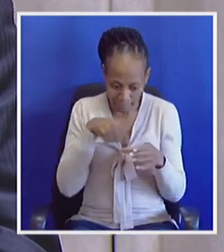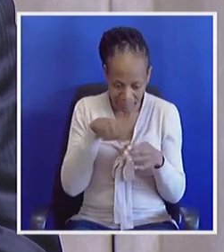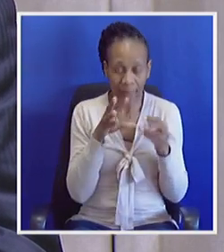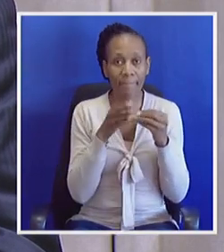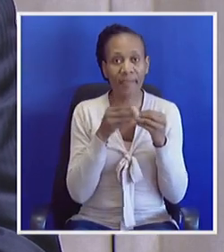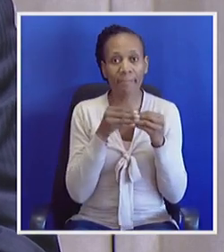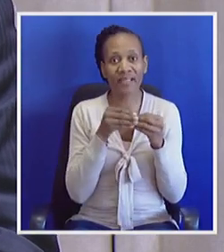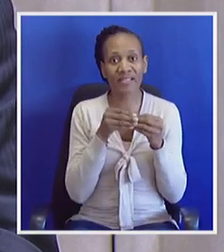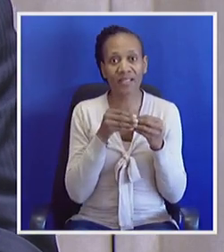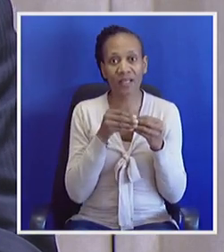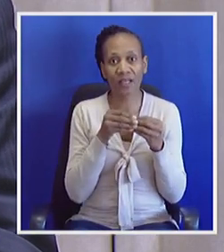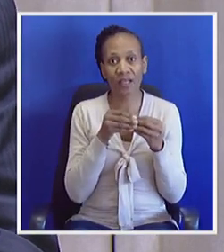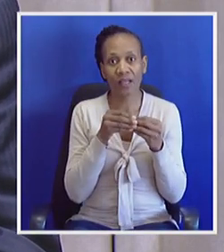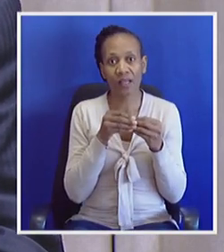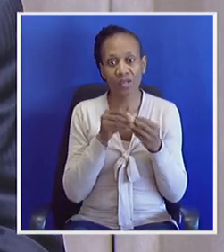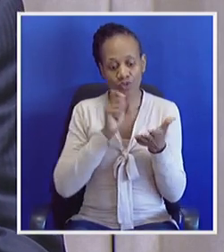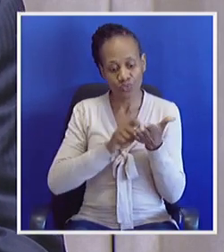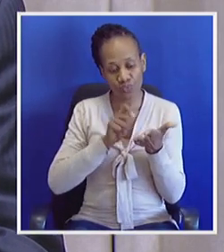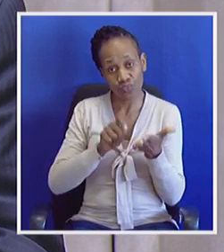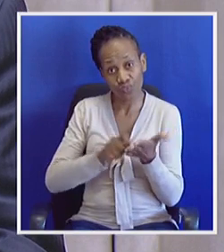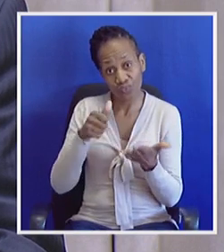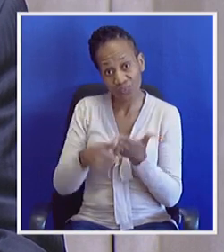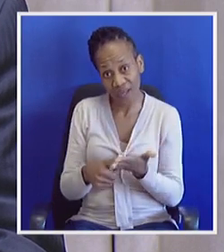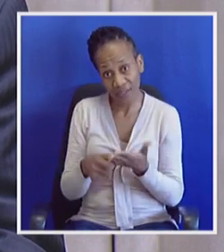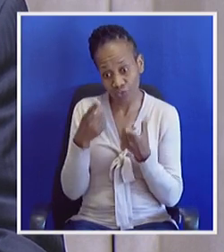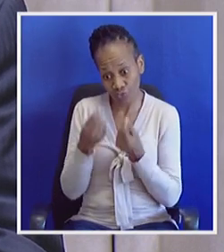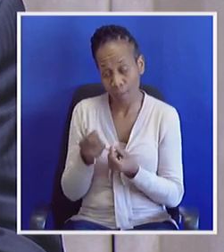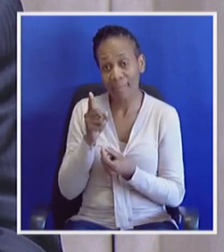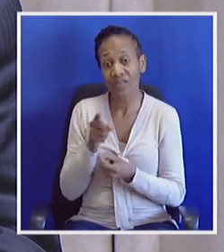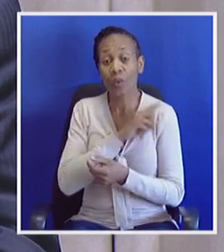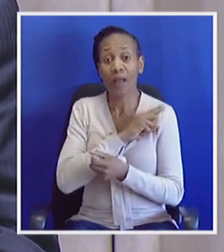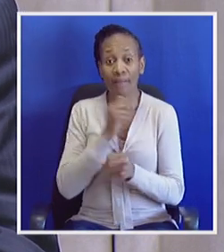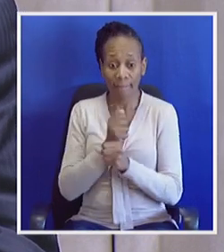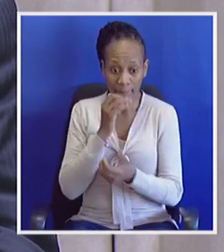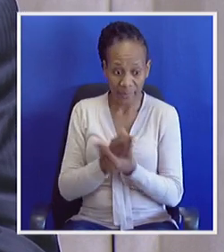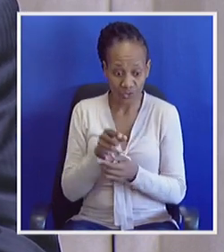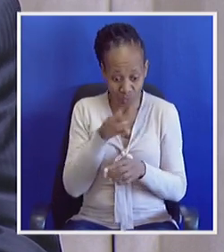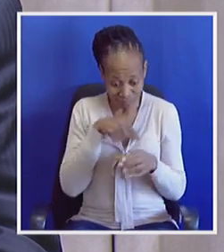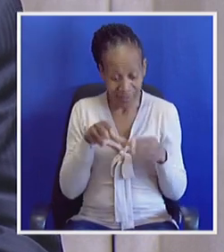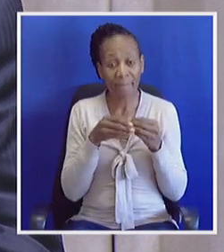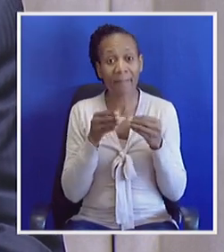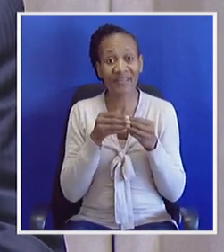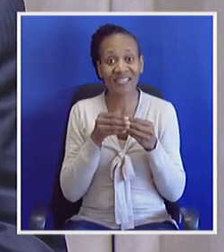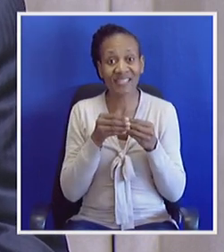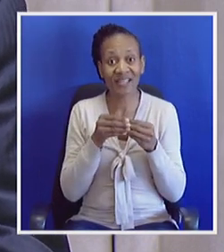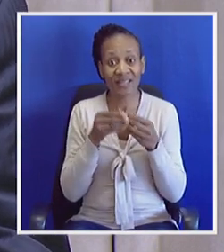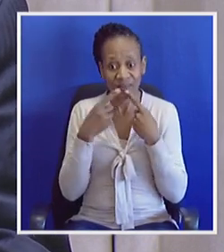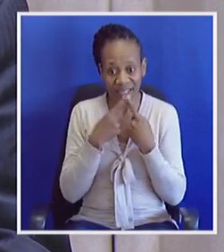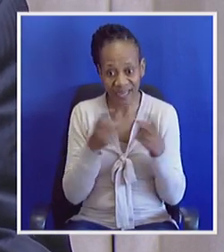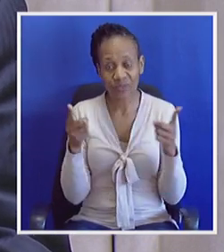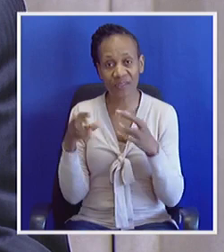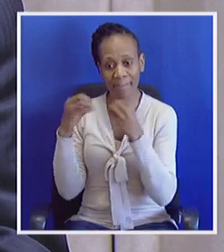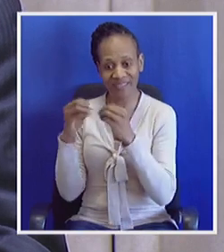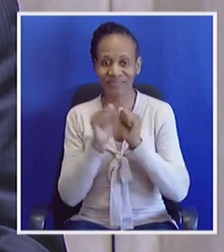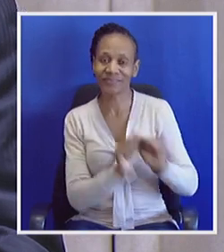a declaration of interest. This will further reduce the likelihood of conflicts of interest, and